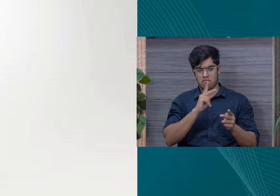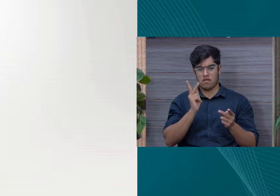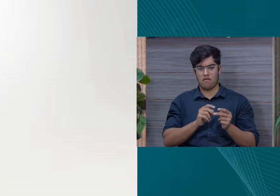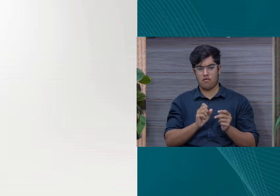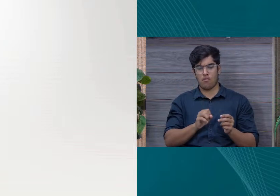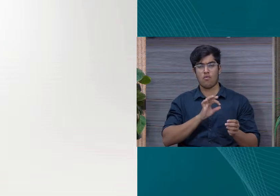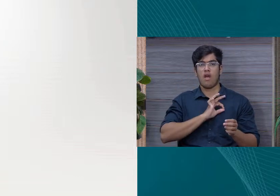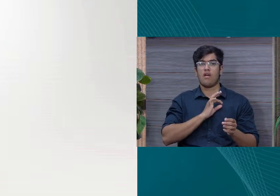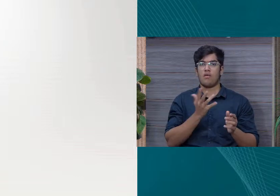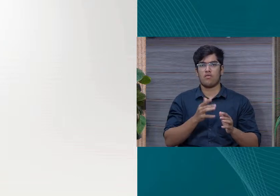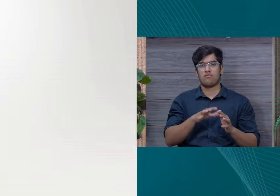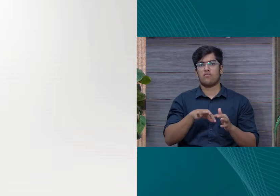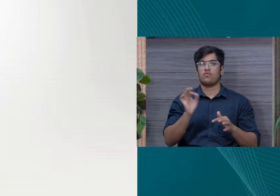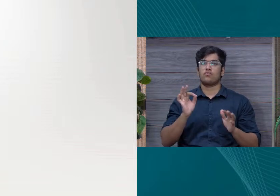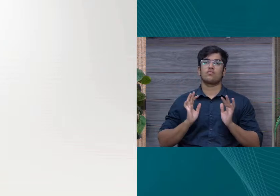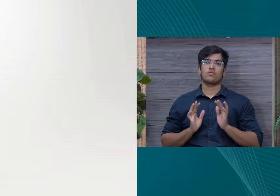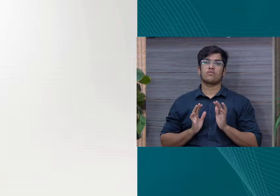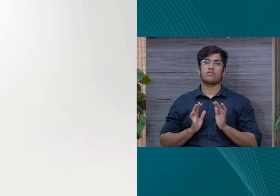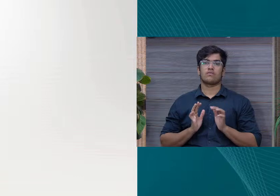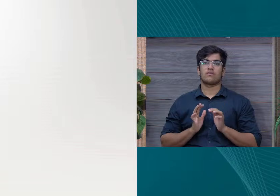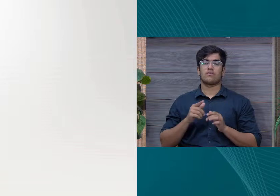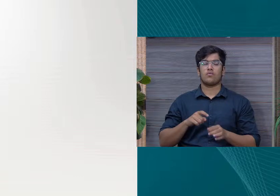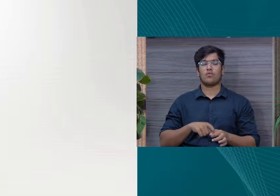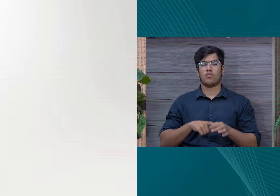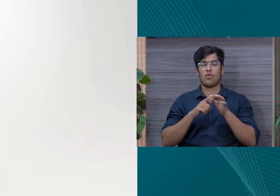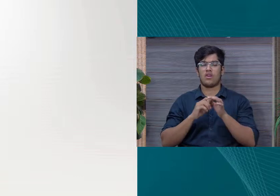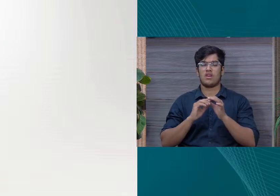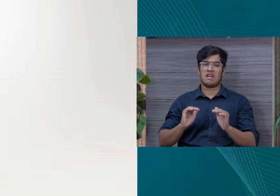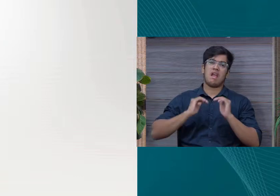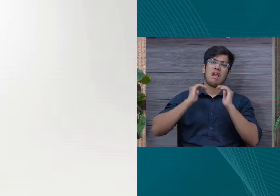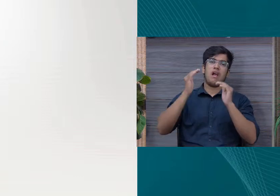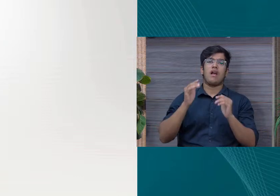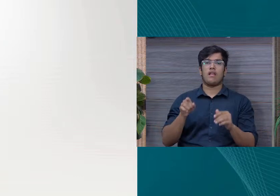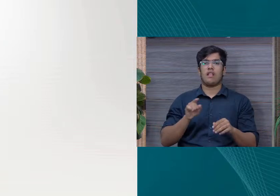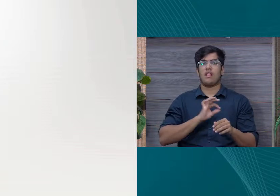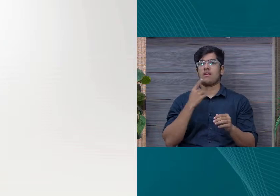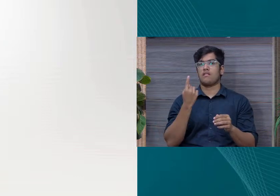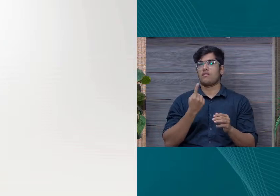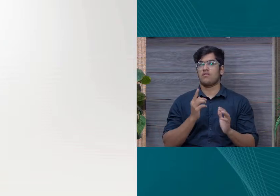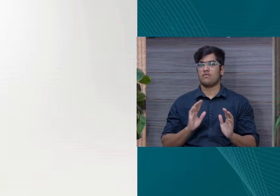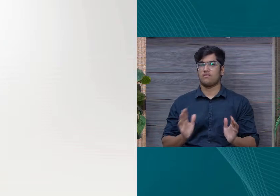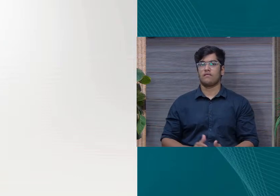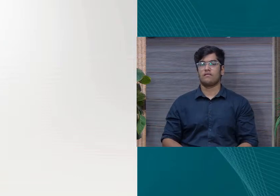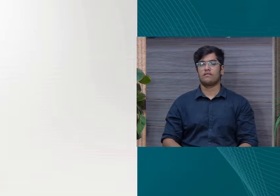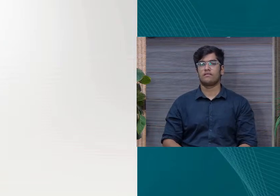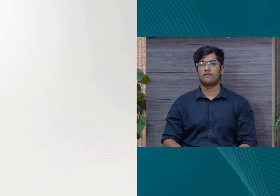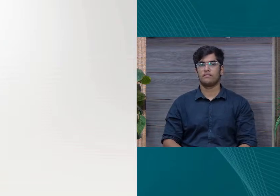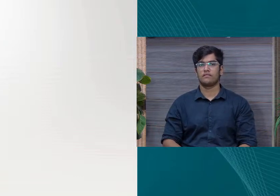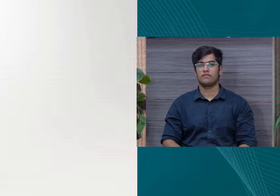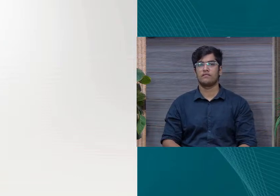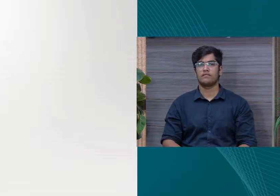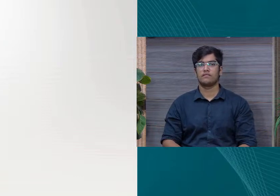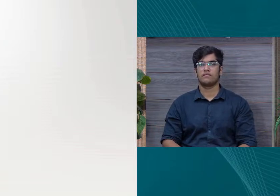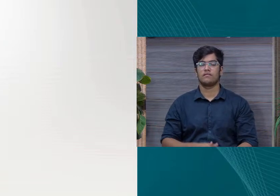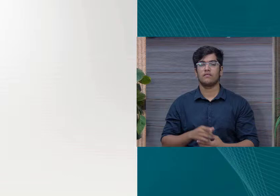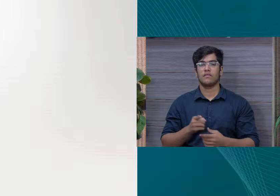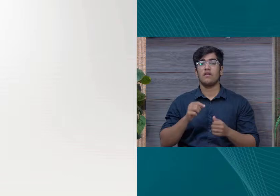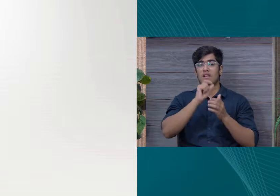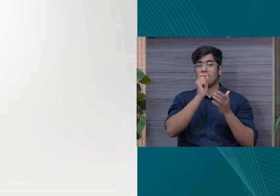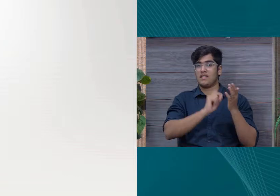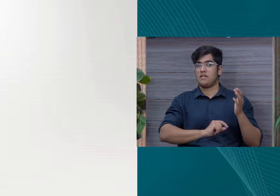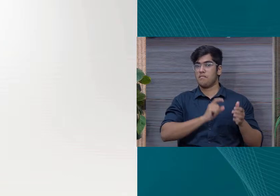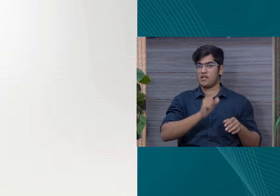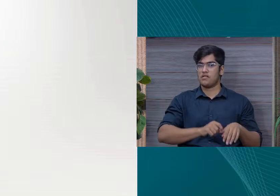using, as the leather was also of very good quality. The author was speaking by his experience, because he